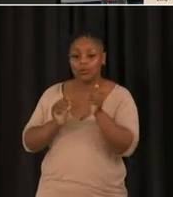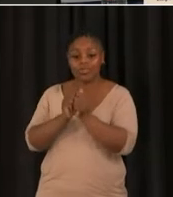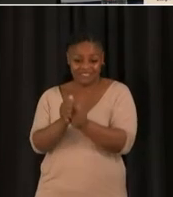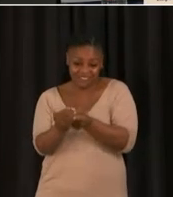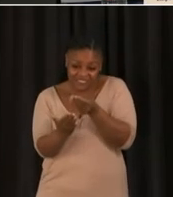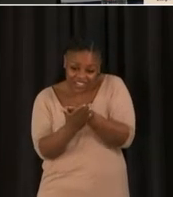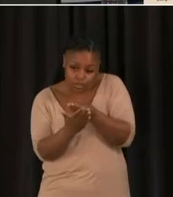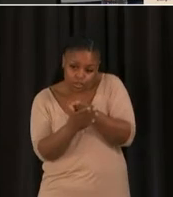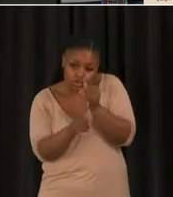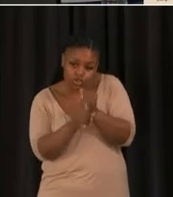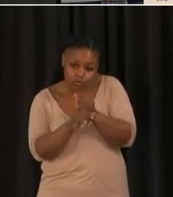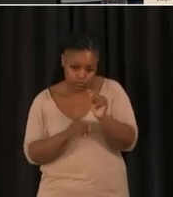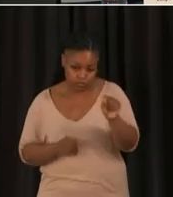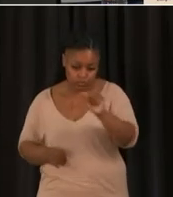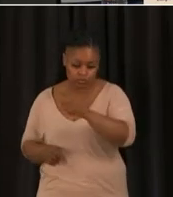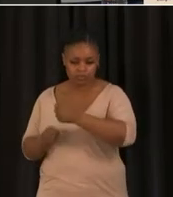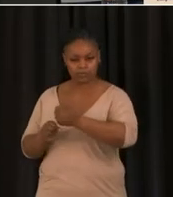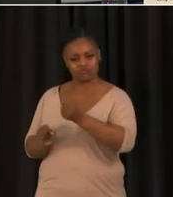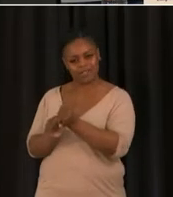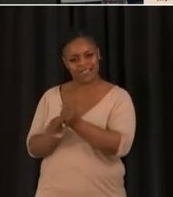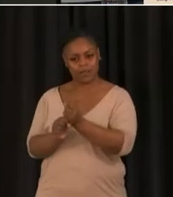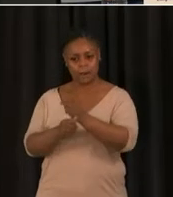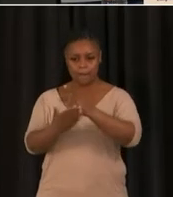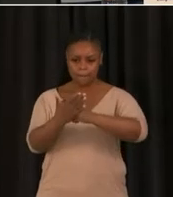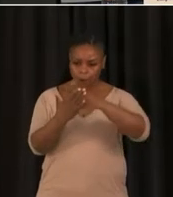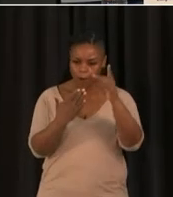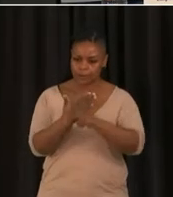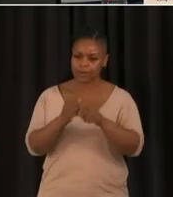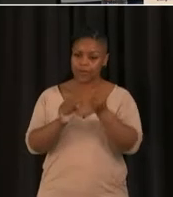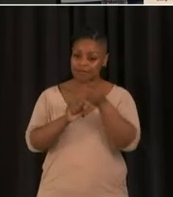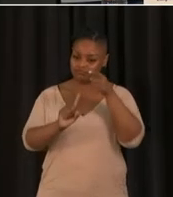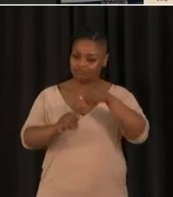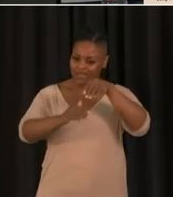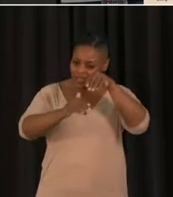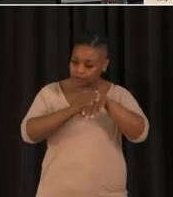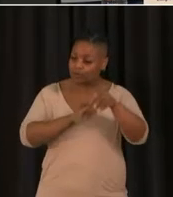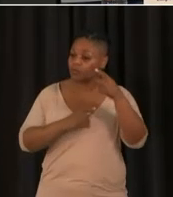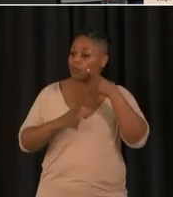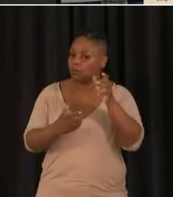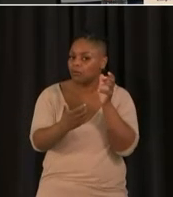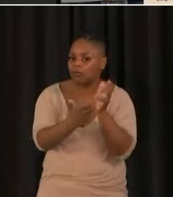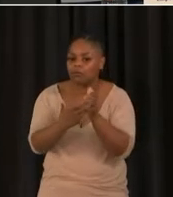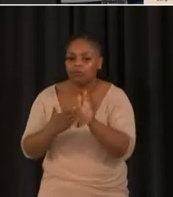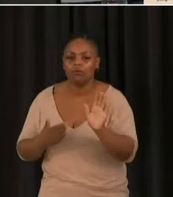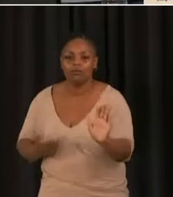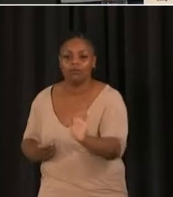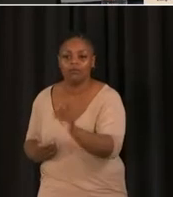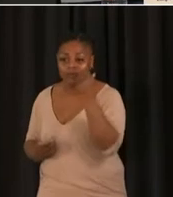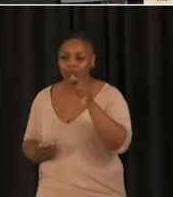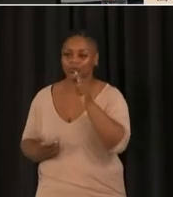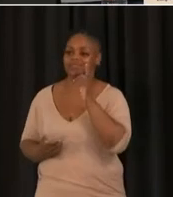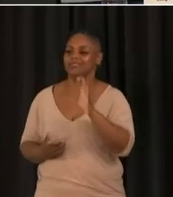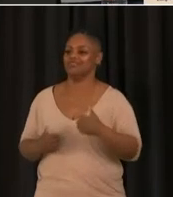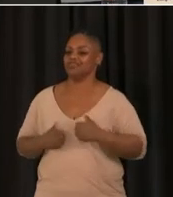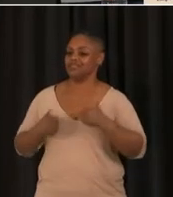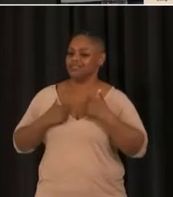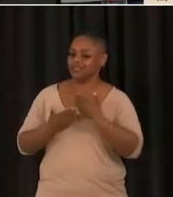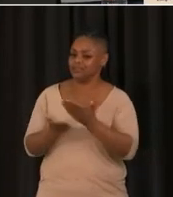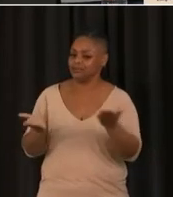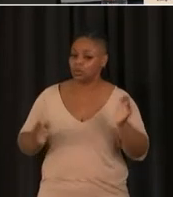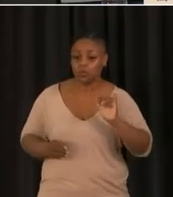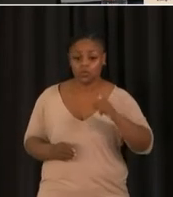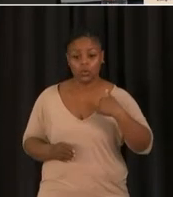bank account, however, they are still using high-cost alternative financial services. So this can